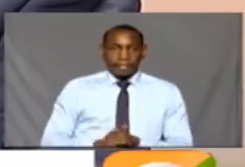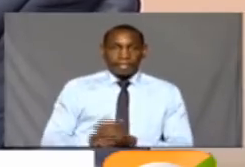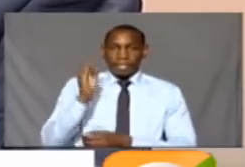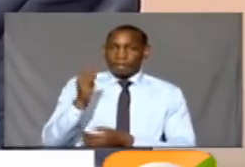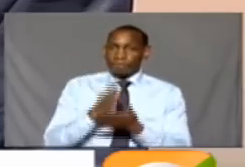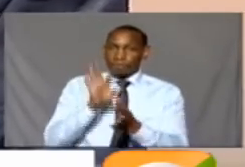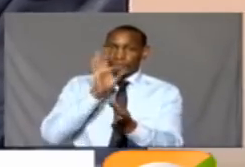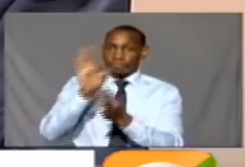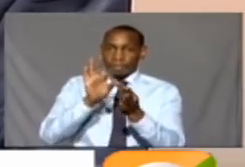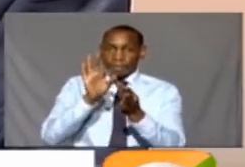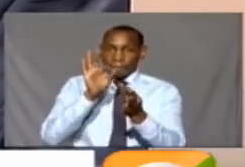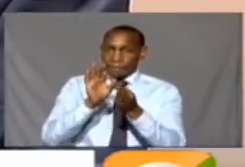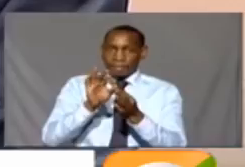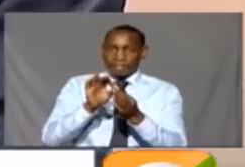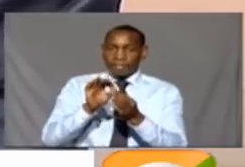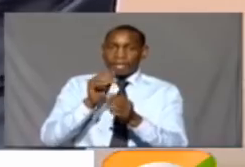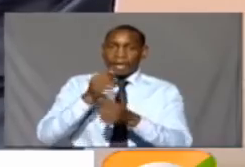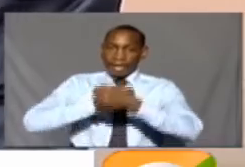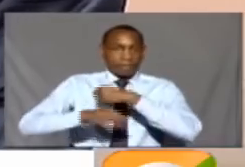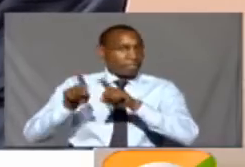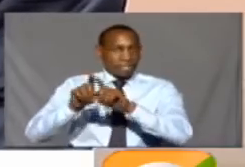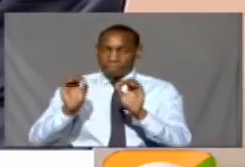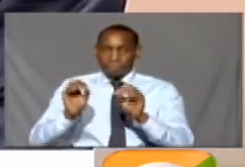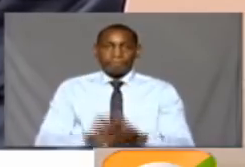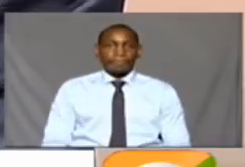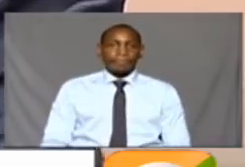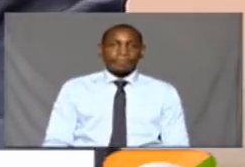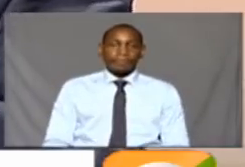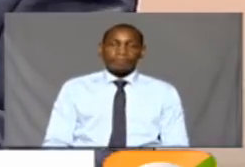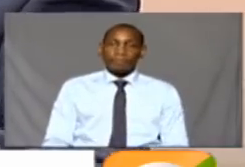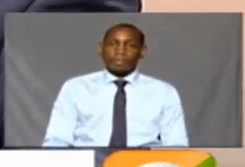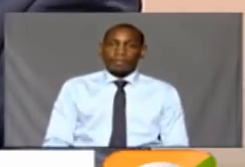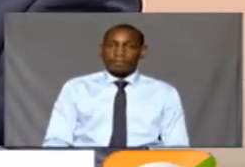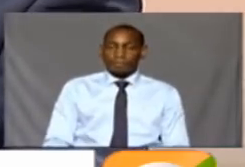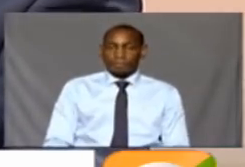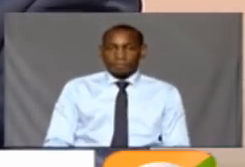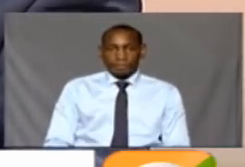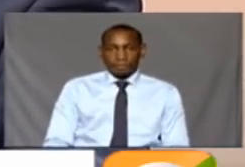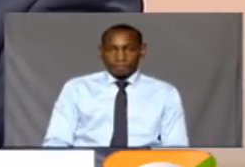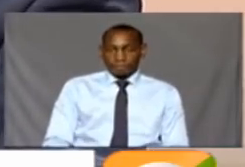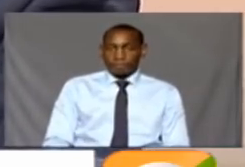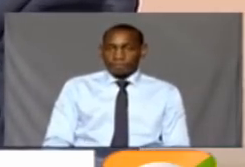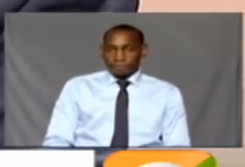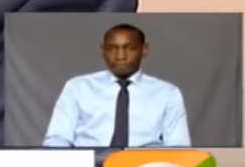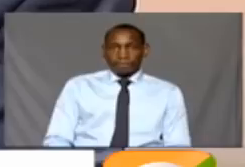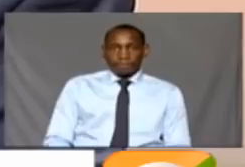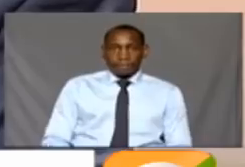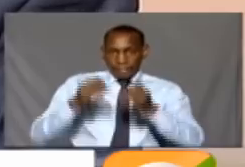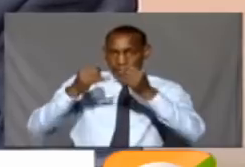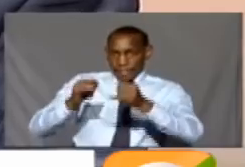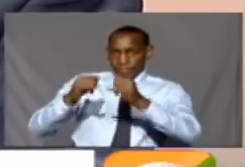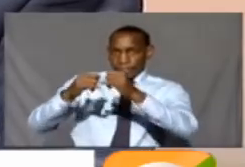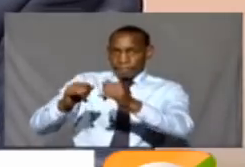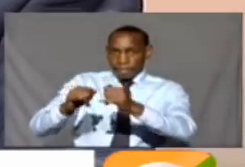perfect, we wouldn't have gone that route. That notwithstanding, whatever the deficiencies, the implementation matrix